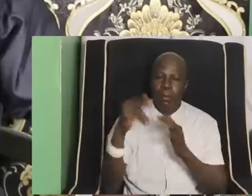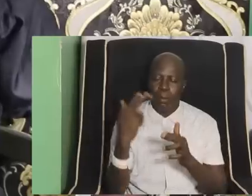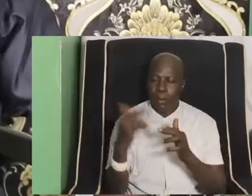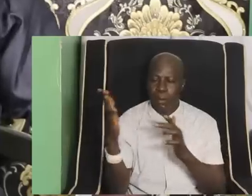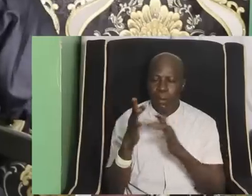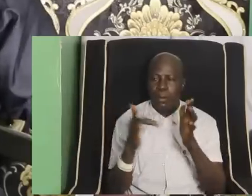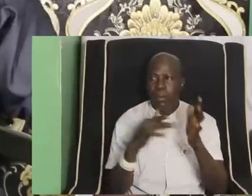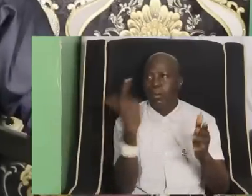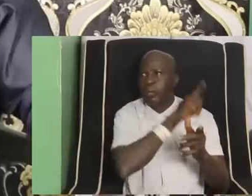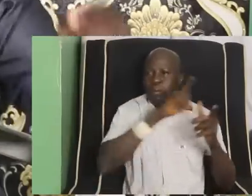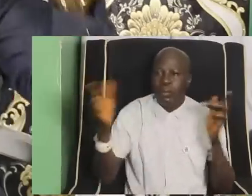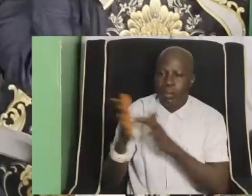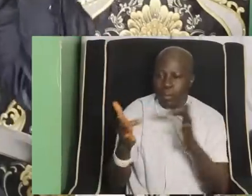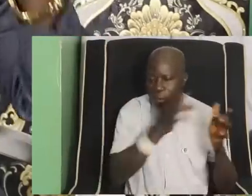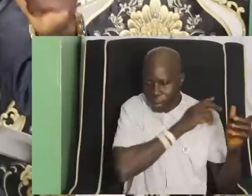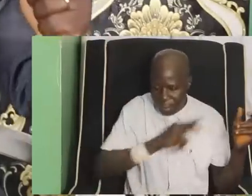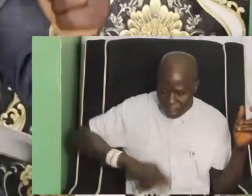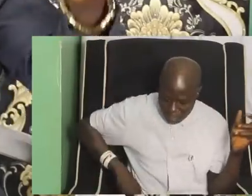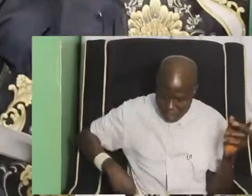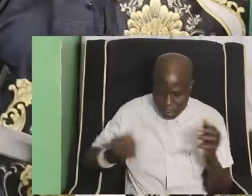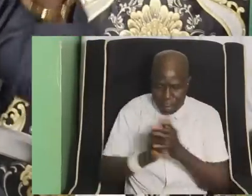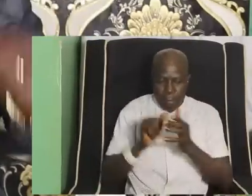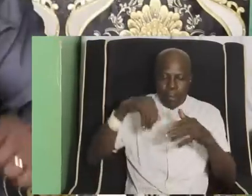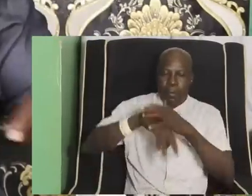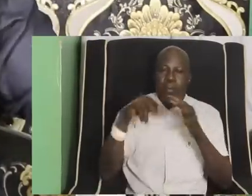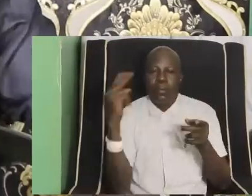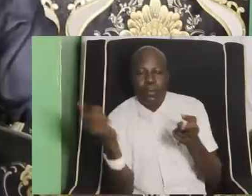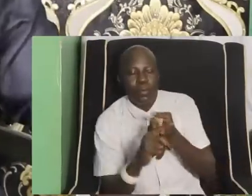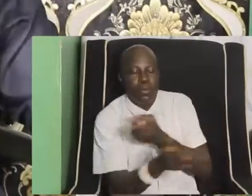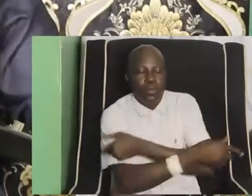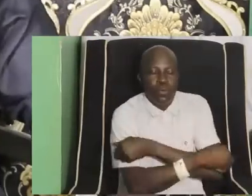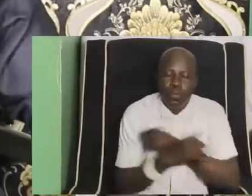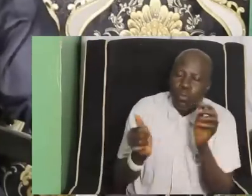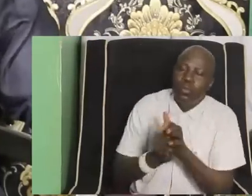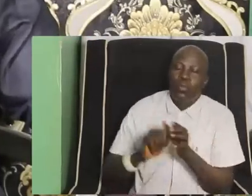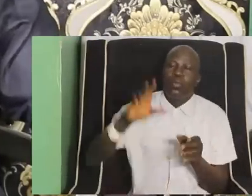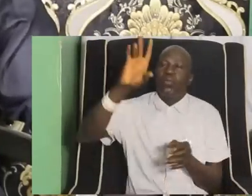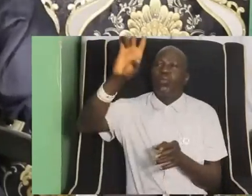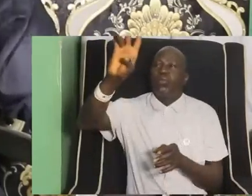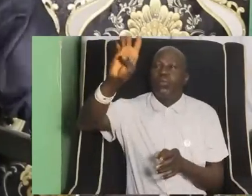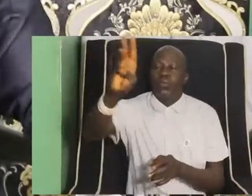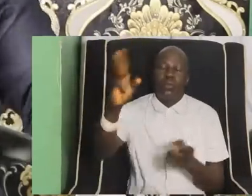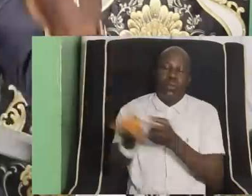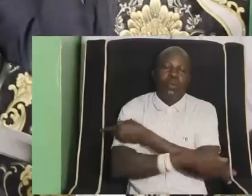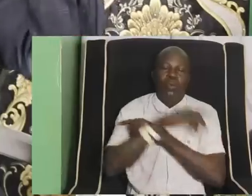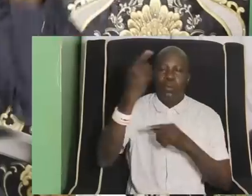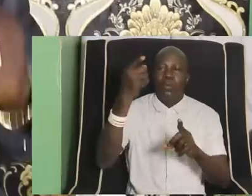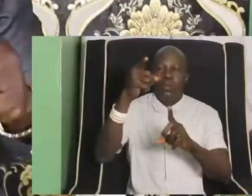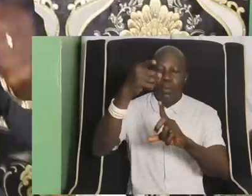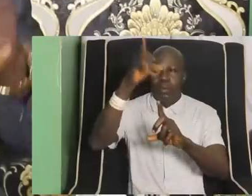ti Nazareth in the name of Jesus Christ of Nazareth ni ojo kefa today the 6th day osu keje the 7th month